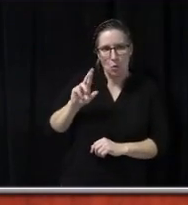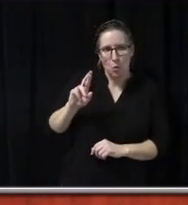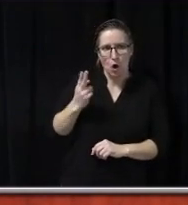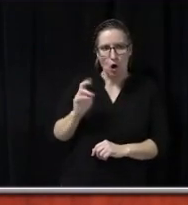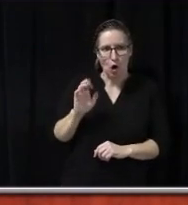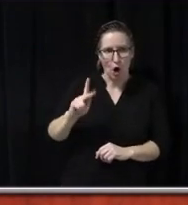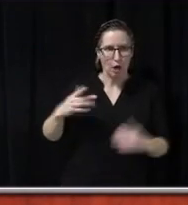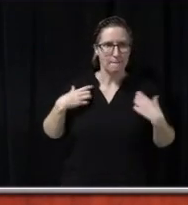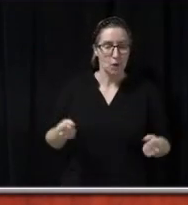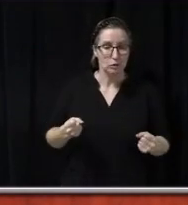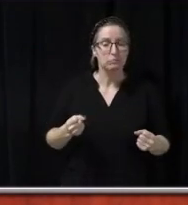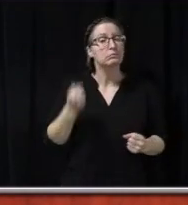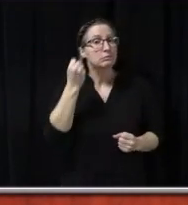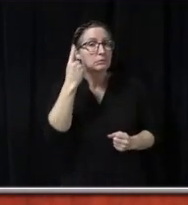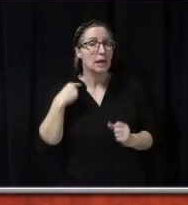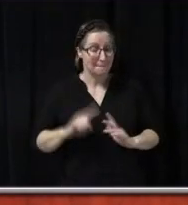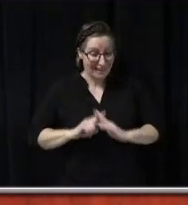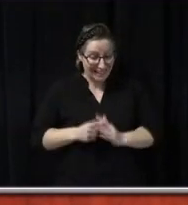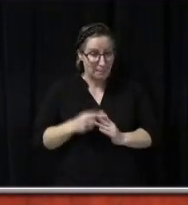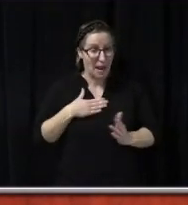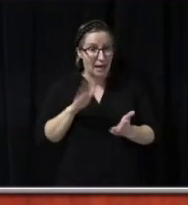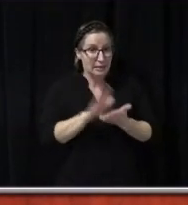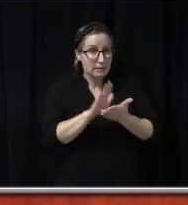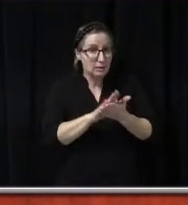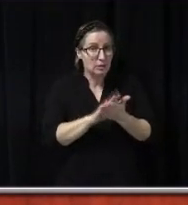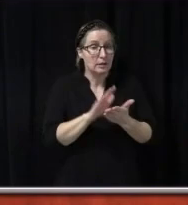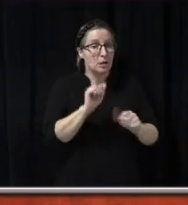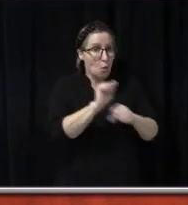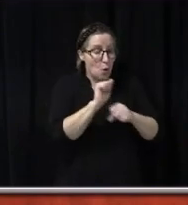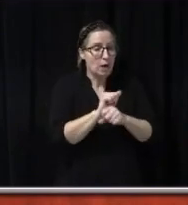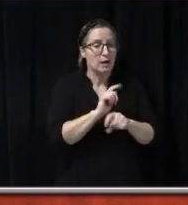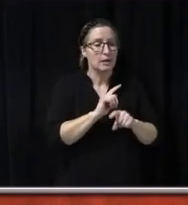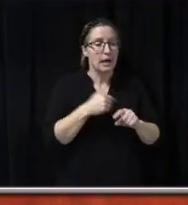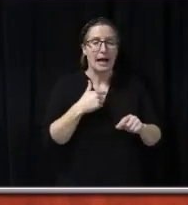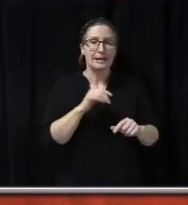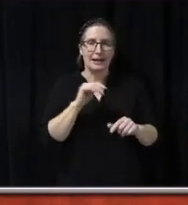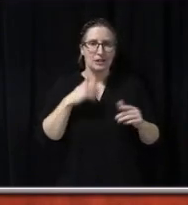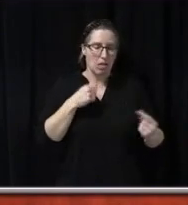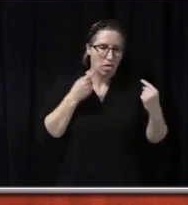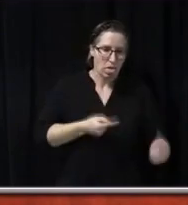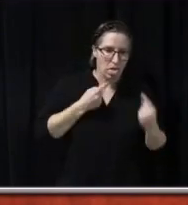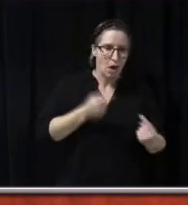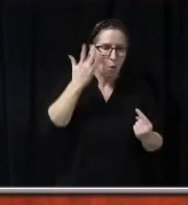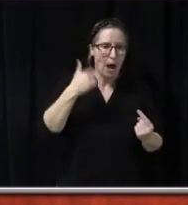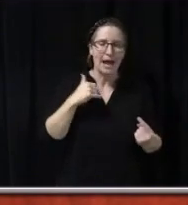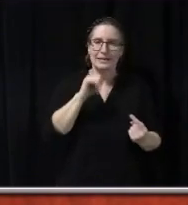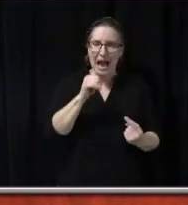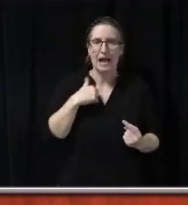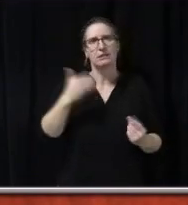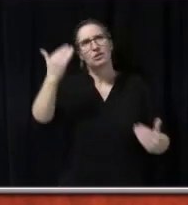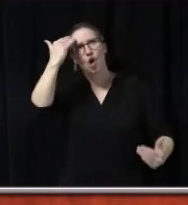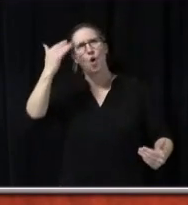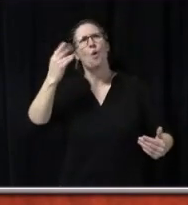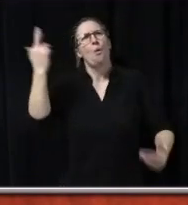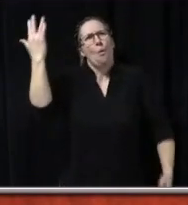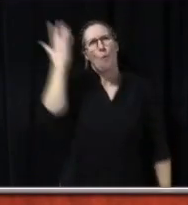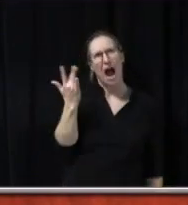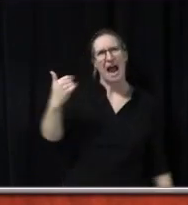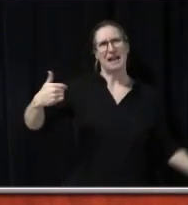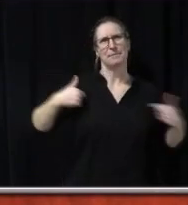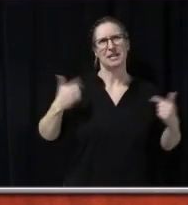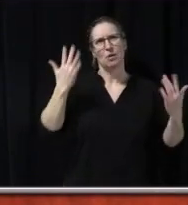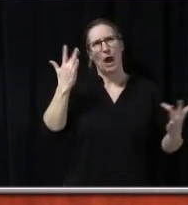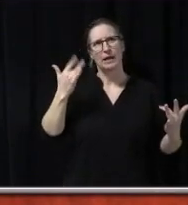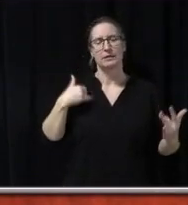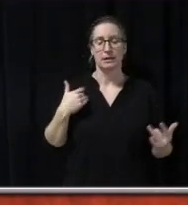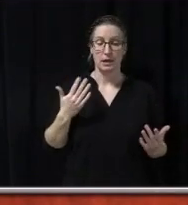in my academic career, I struggled, not because I lacked the ability, but because I had not yet found my purpose. I wrestled with finding